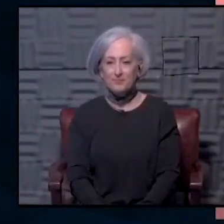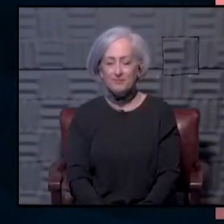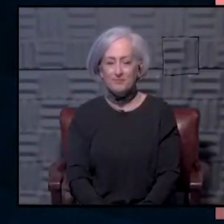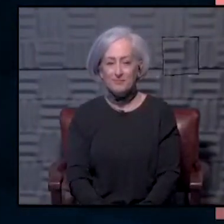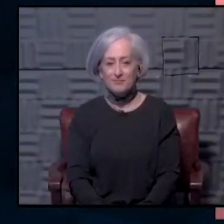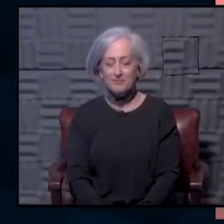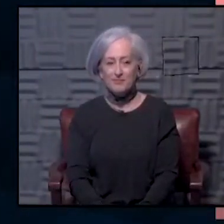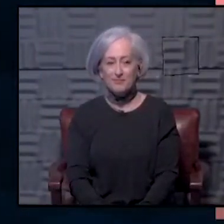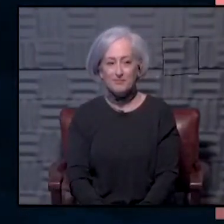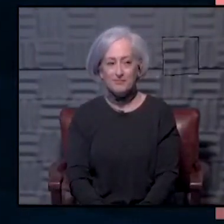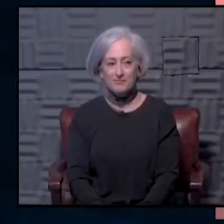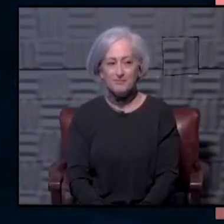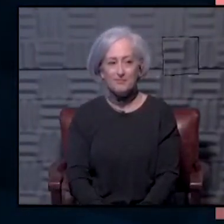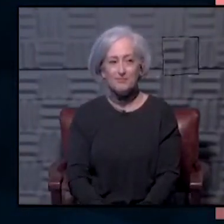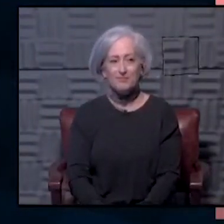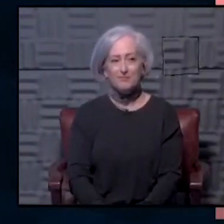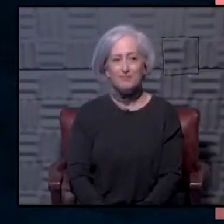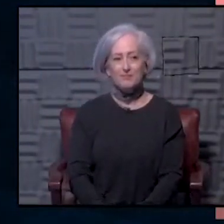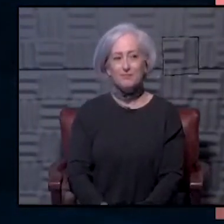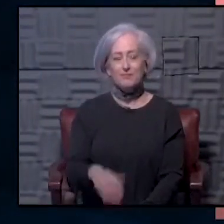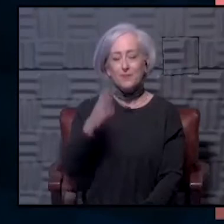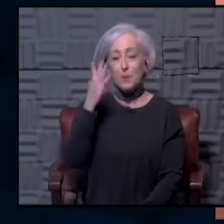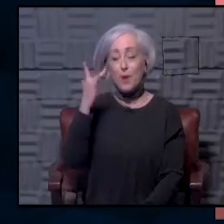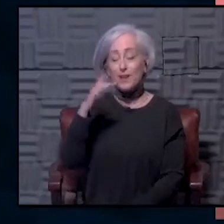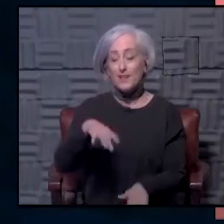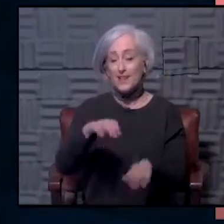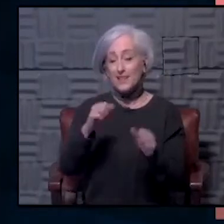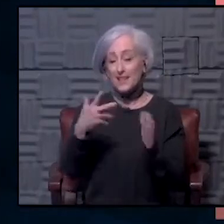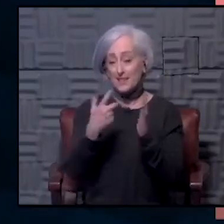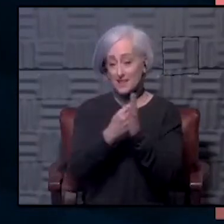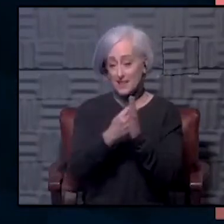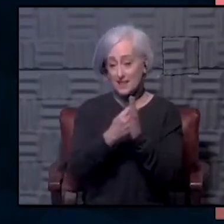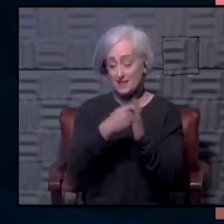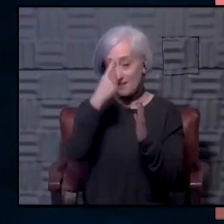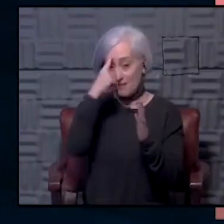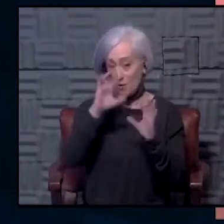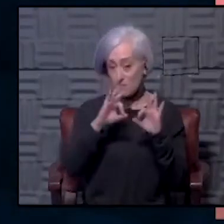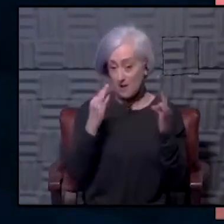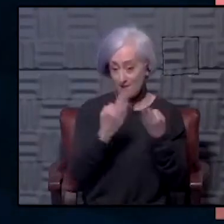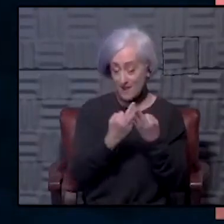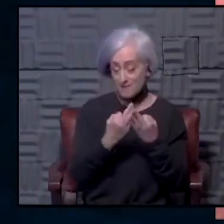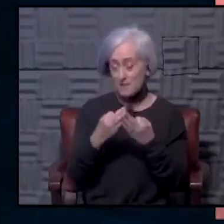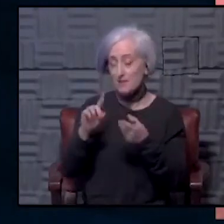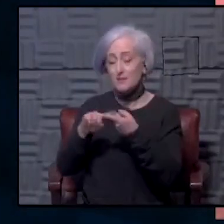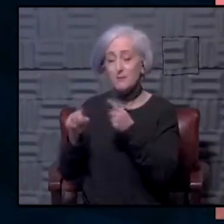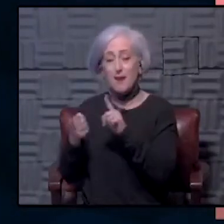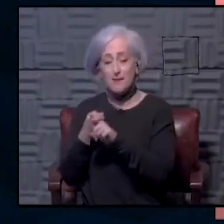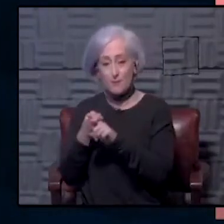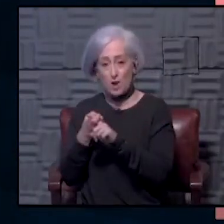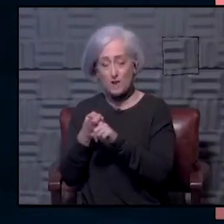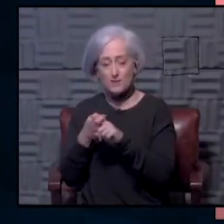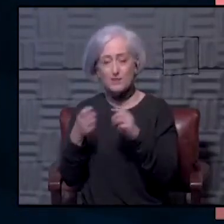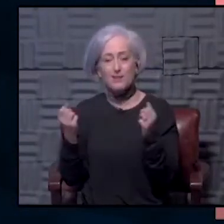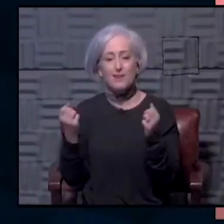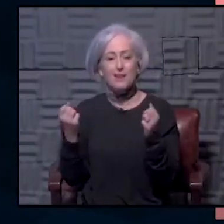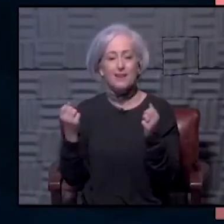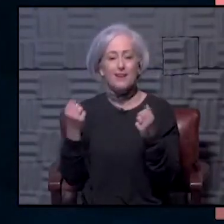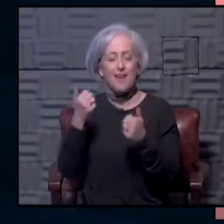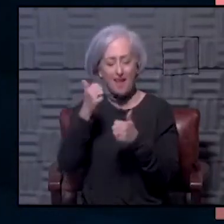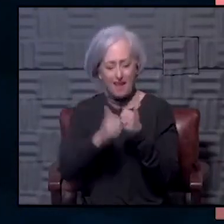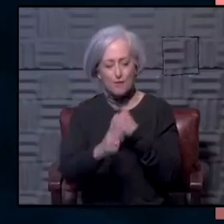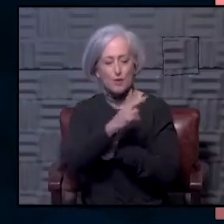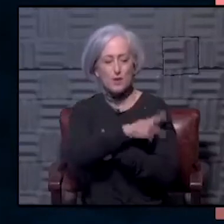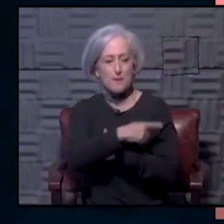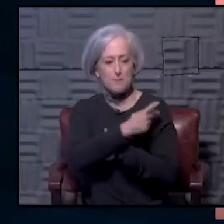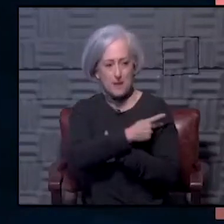Why did I take the vaccine? I took it for my family, for my friends, and for every single patient who has